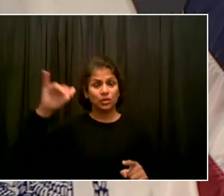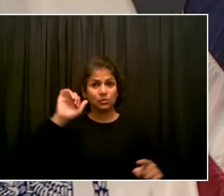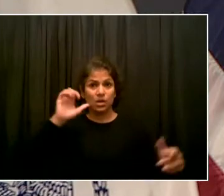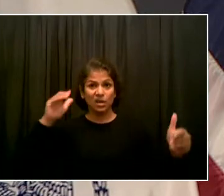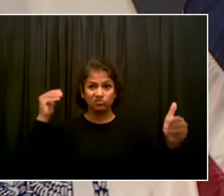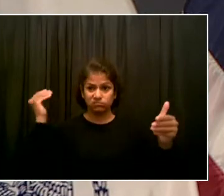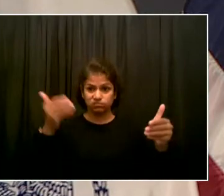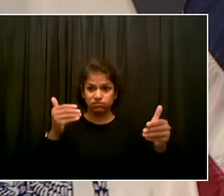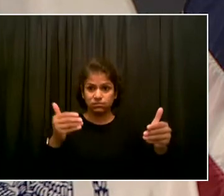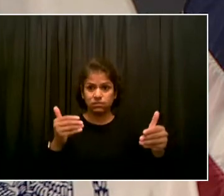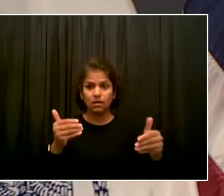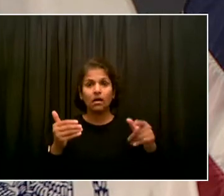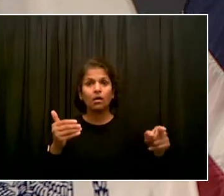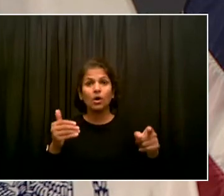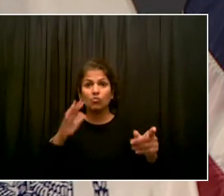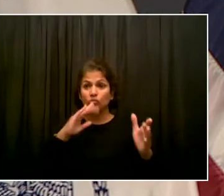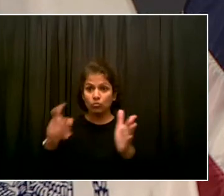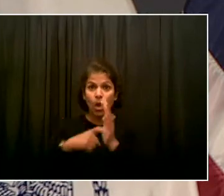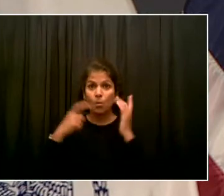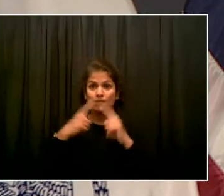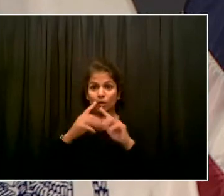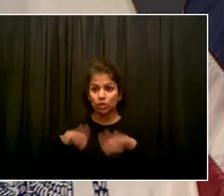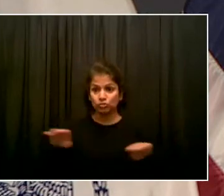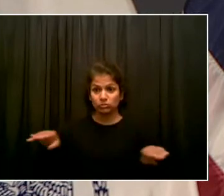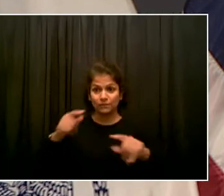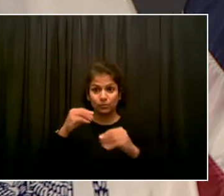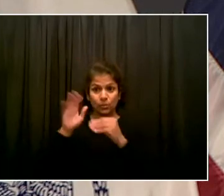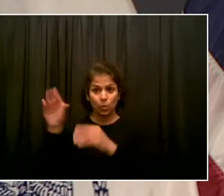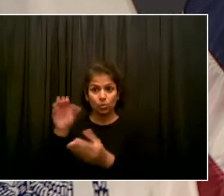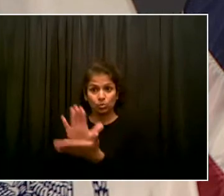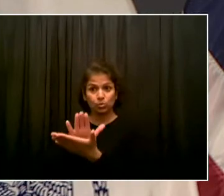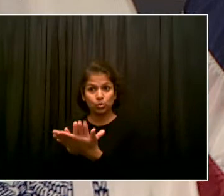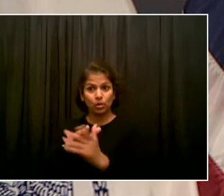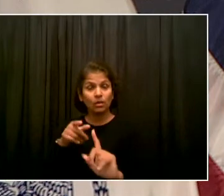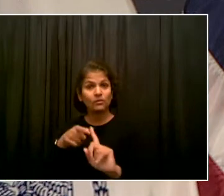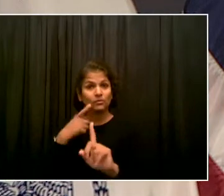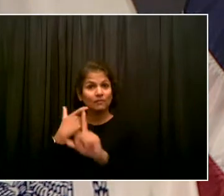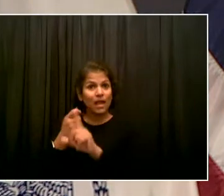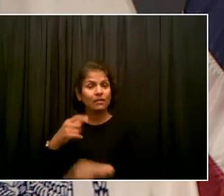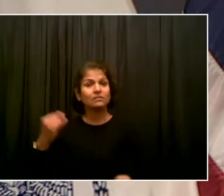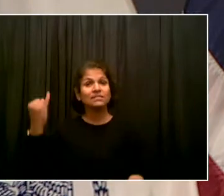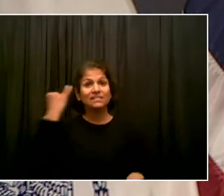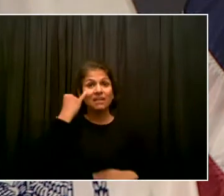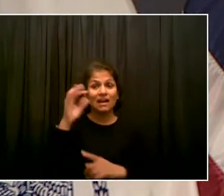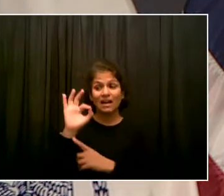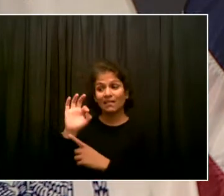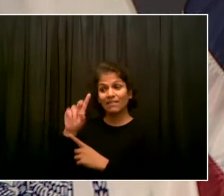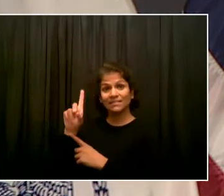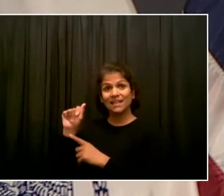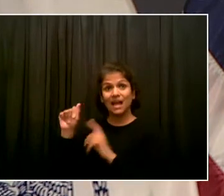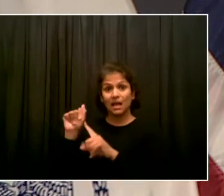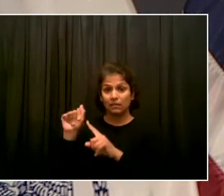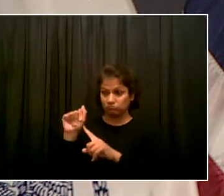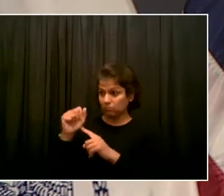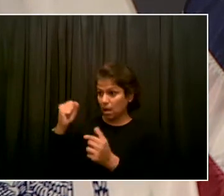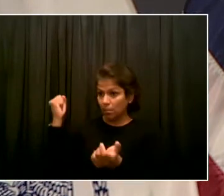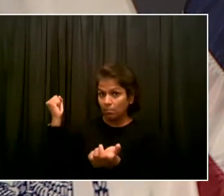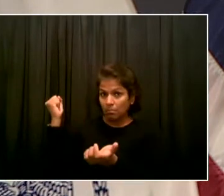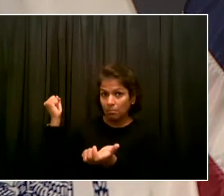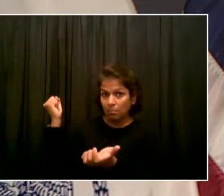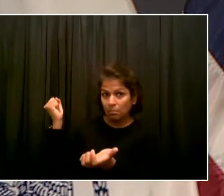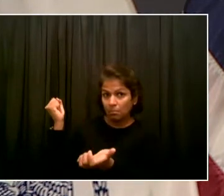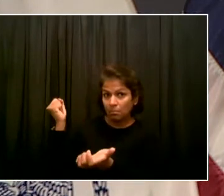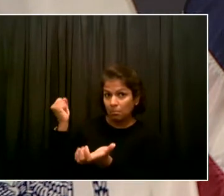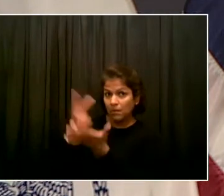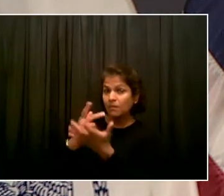CDC and FDA give full approval, is that what it would take? What would it take, sir? I want to thank